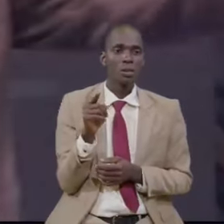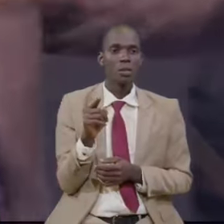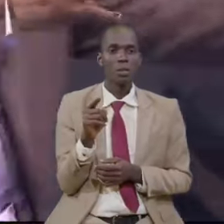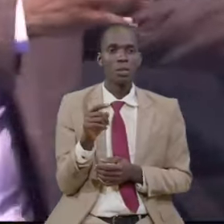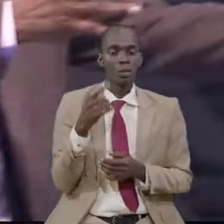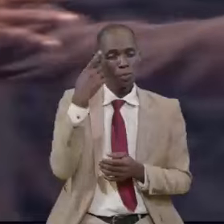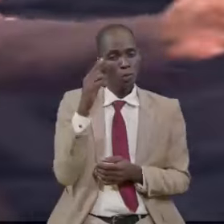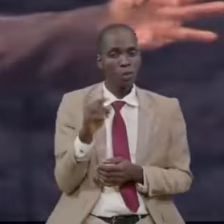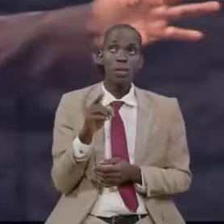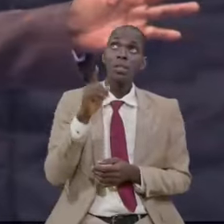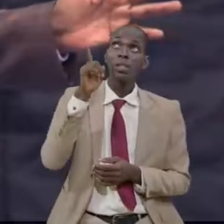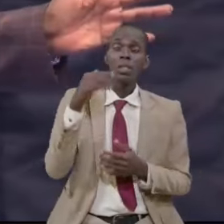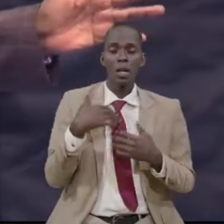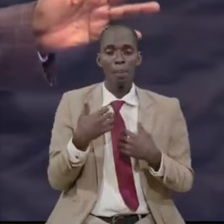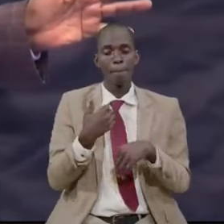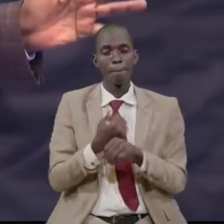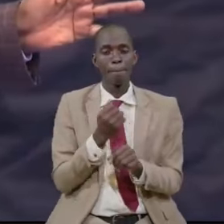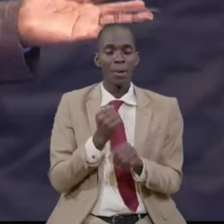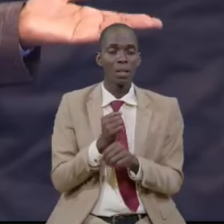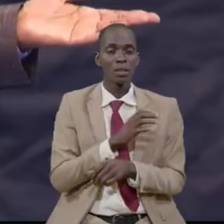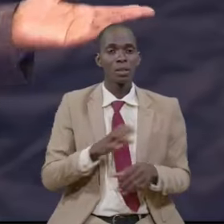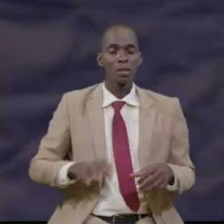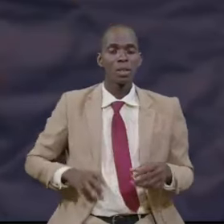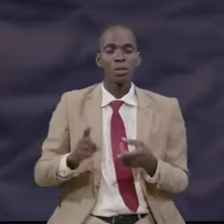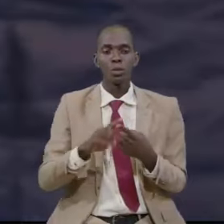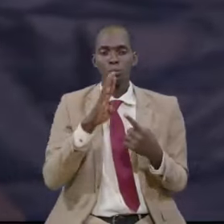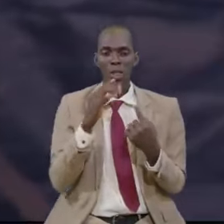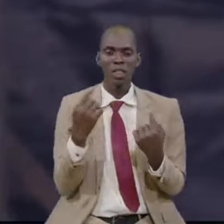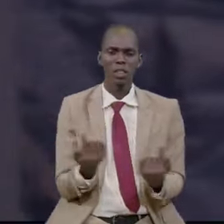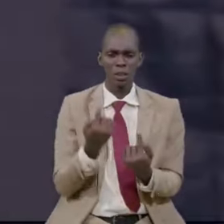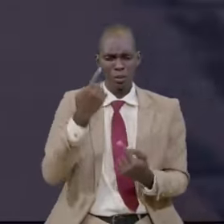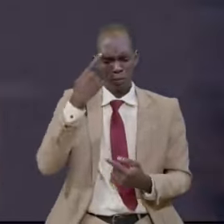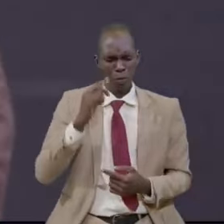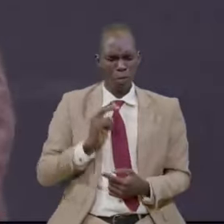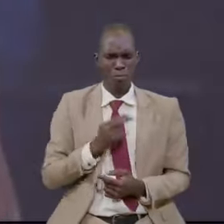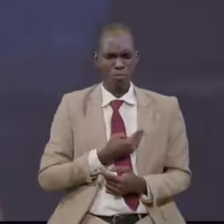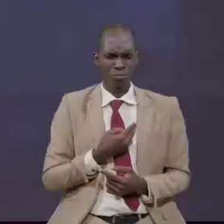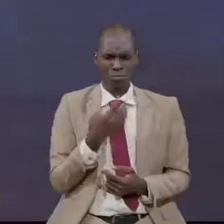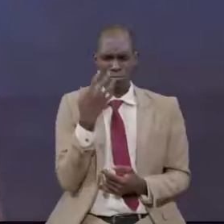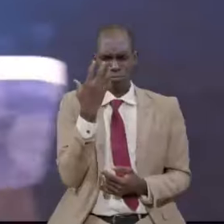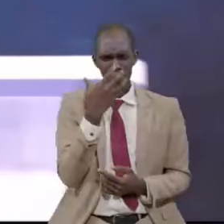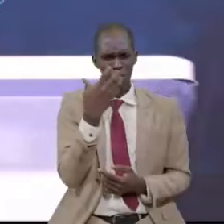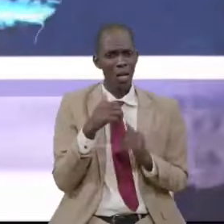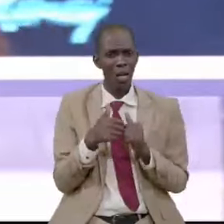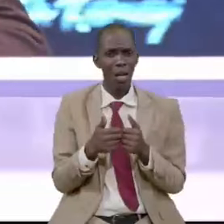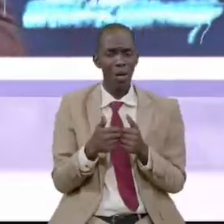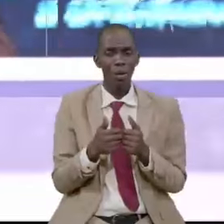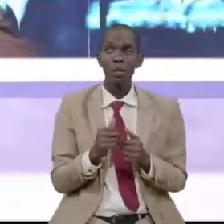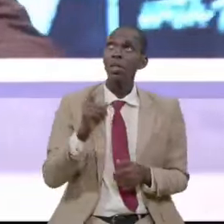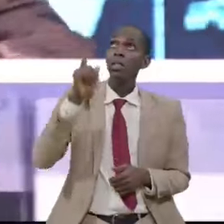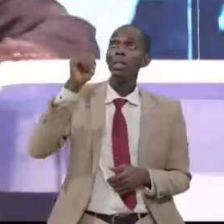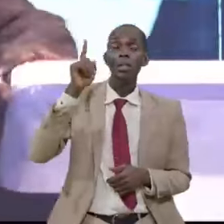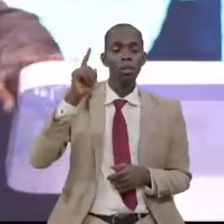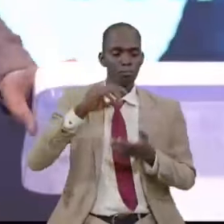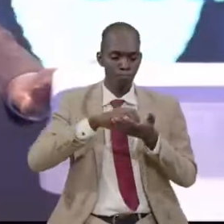be sin for us. How? He took your sin, he took my sin,